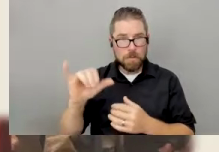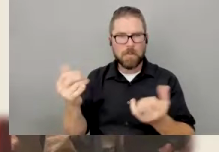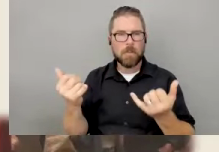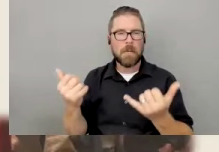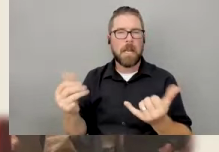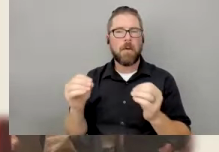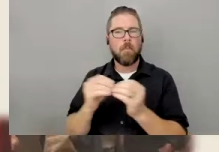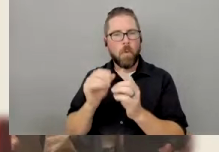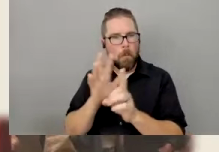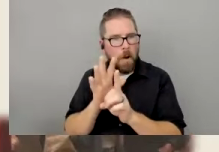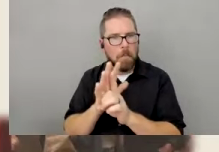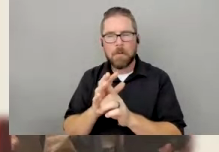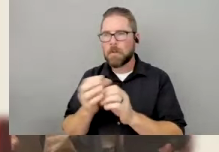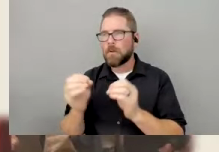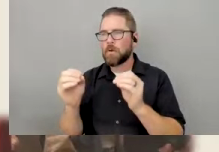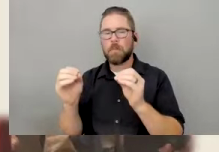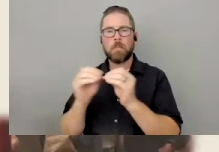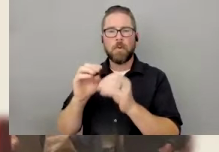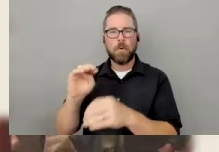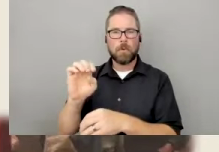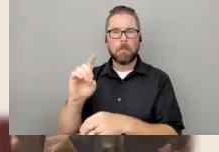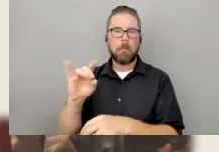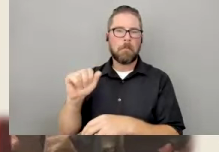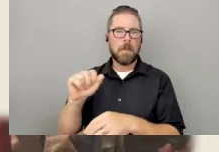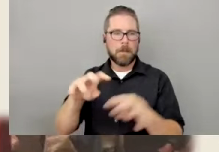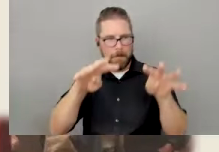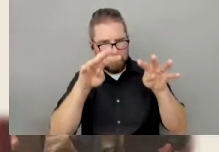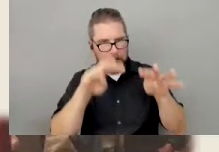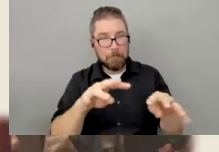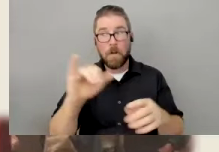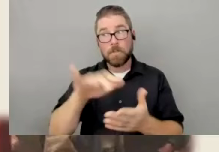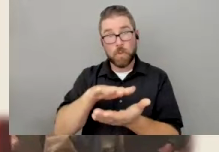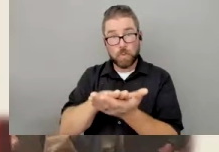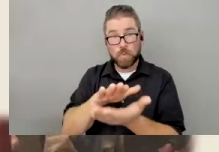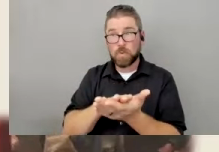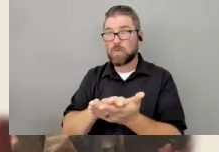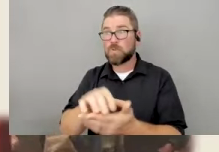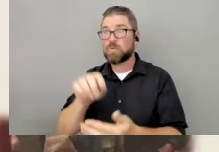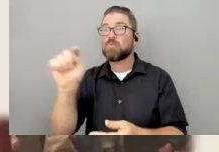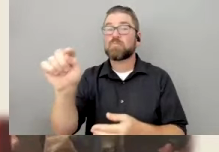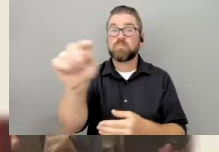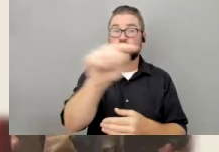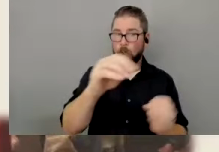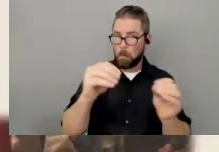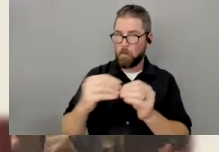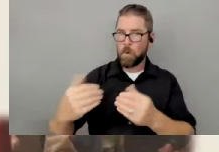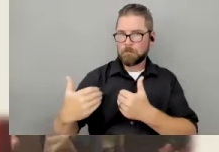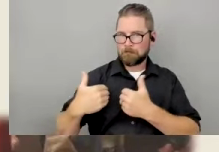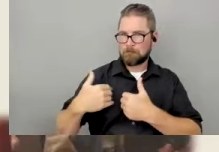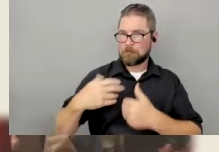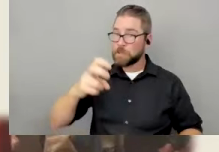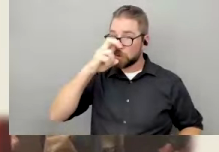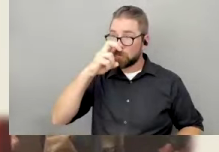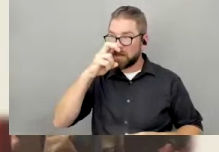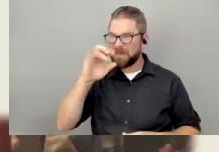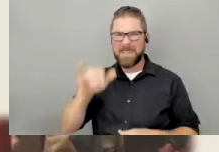greater accountabilities for schools as well. And so, as that video stated, there's about 37 words,